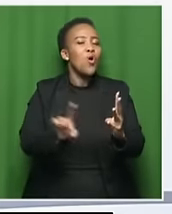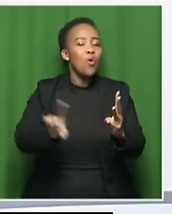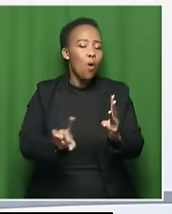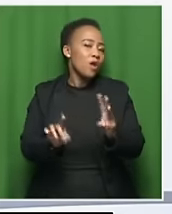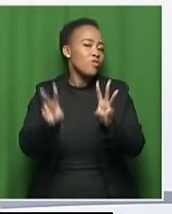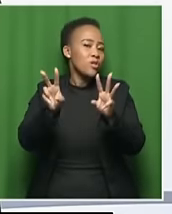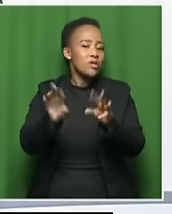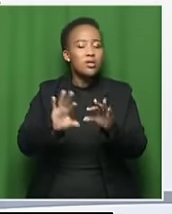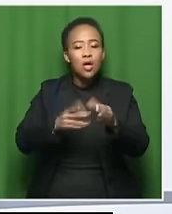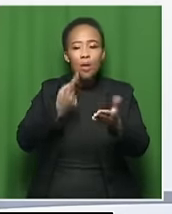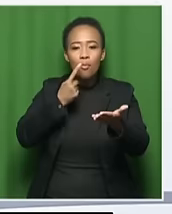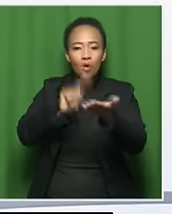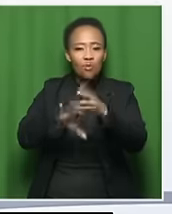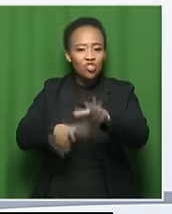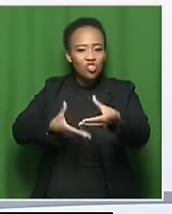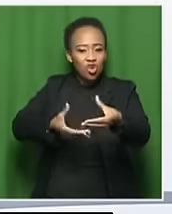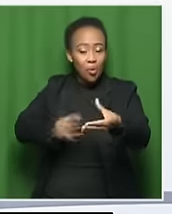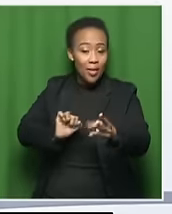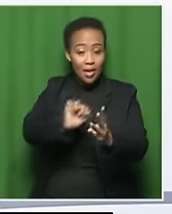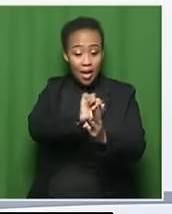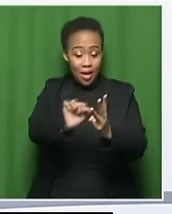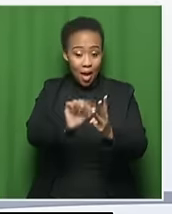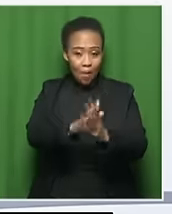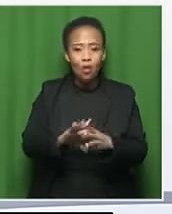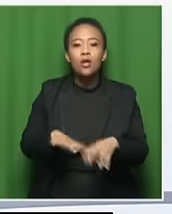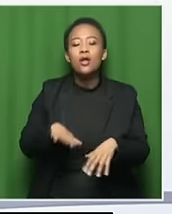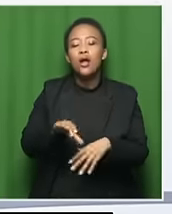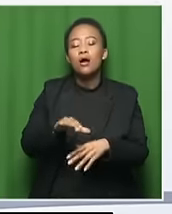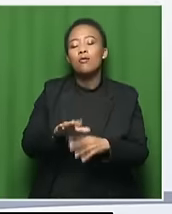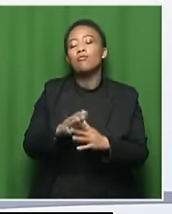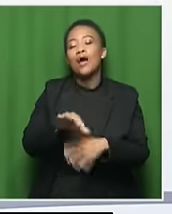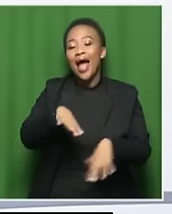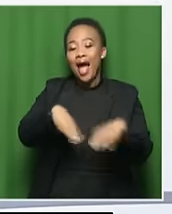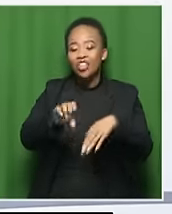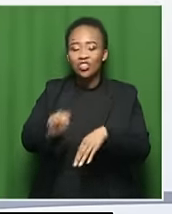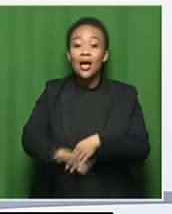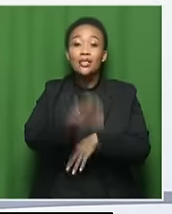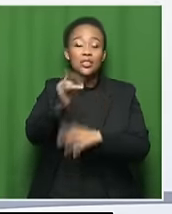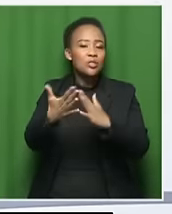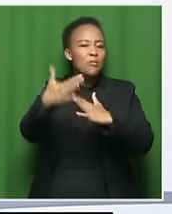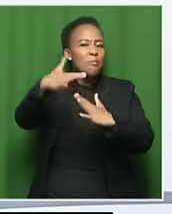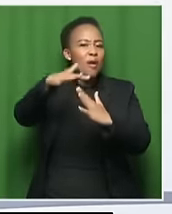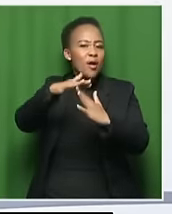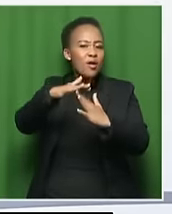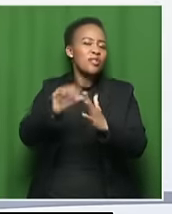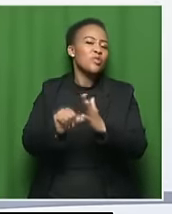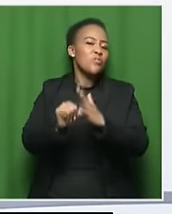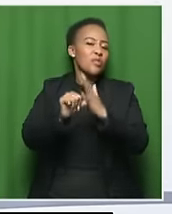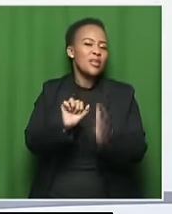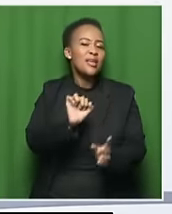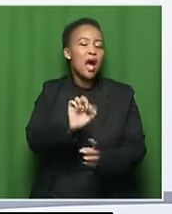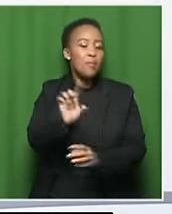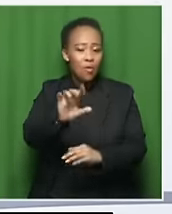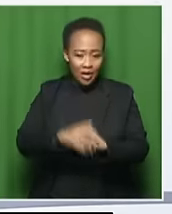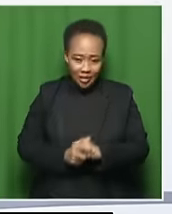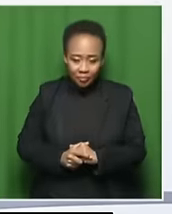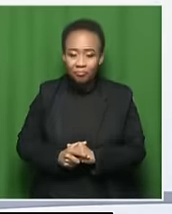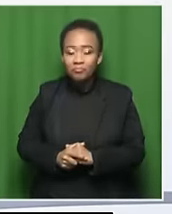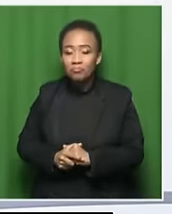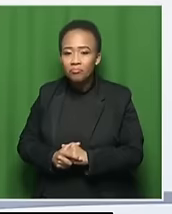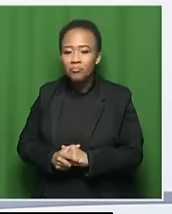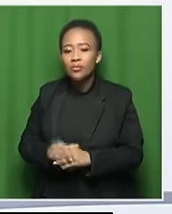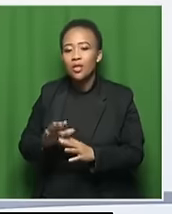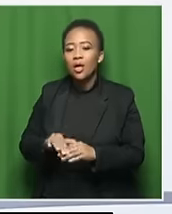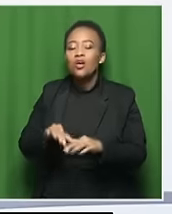manifestos. So starting with priorities for ActionSA, and let's take a look there. ActionSA say they are going to look at